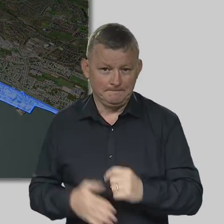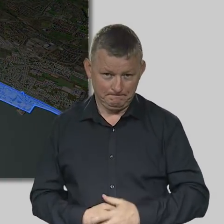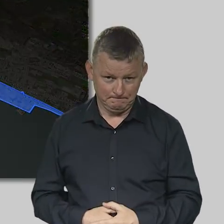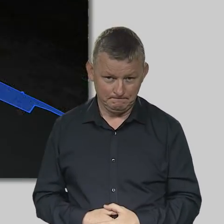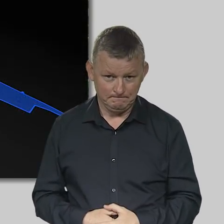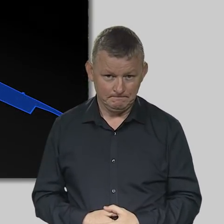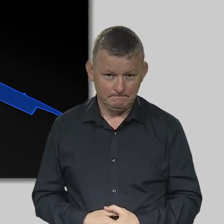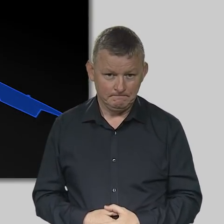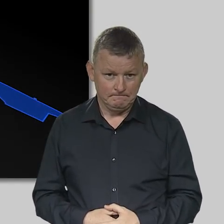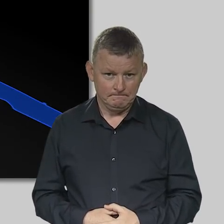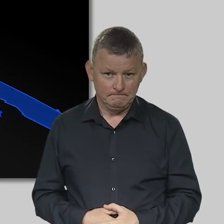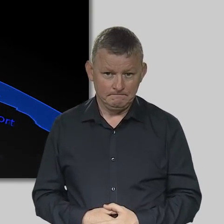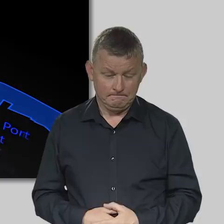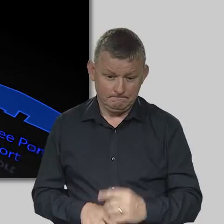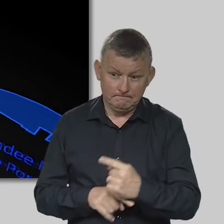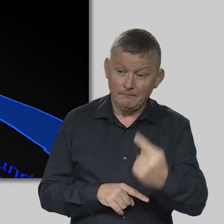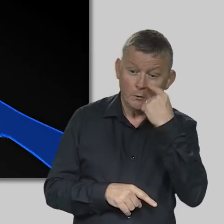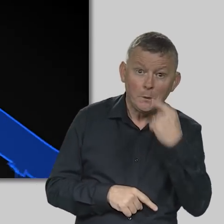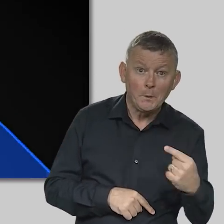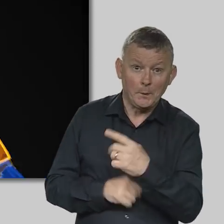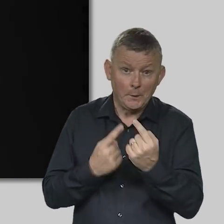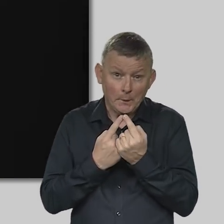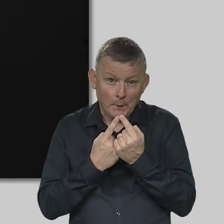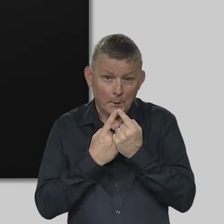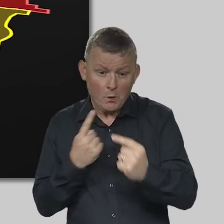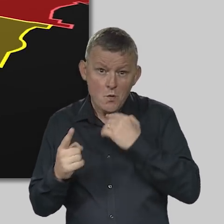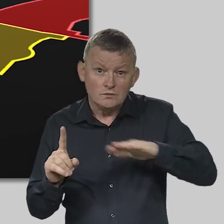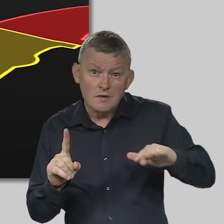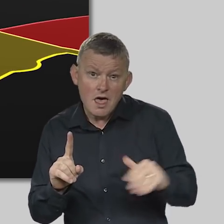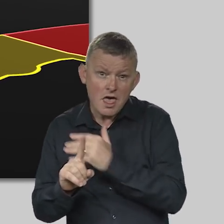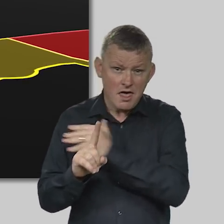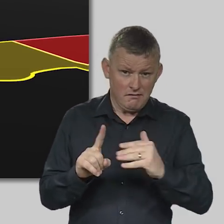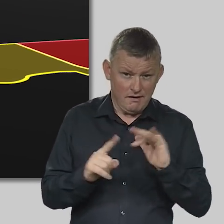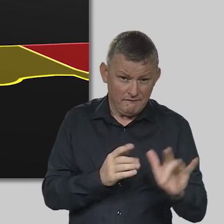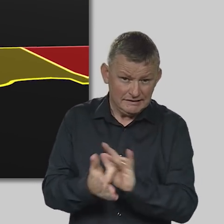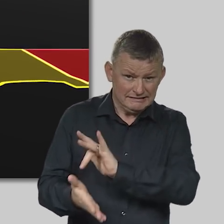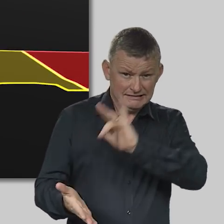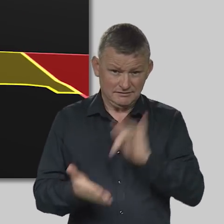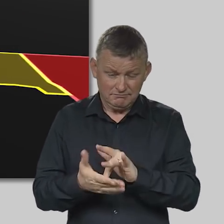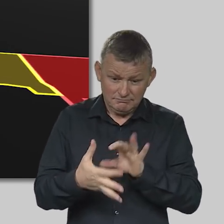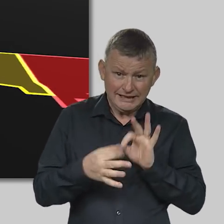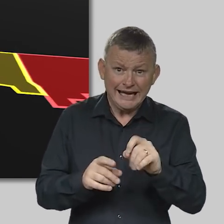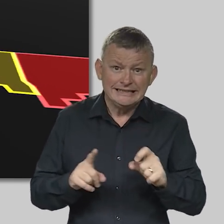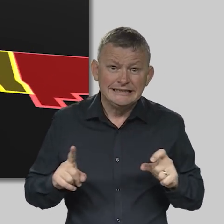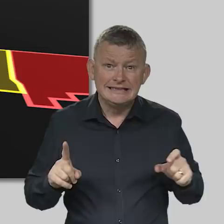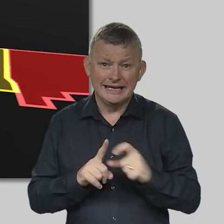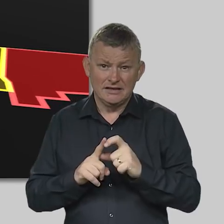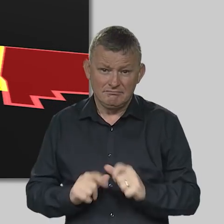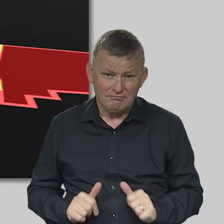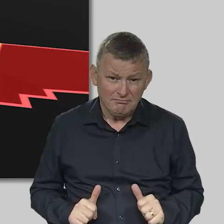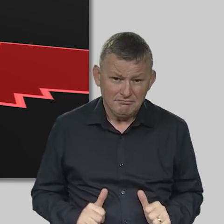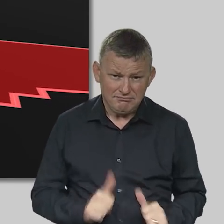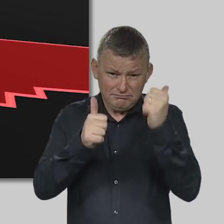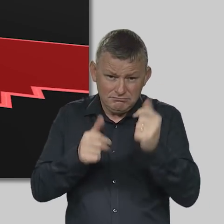Let's take a closer look at the Central Waterfront. This area extends the city centre and reconnects it with Dundee's glorious